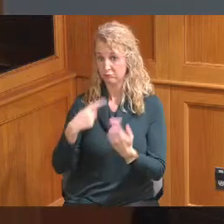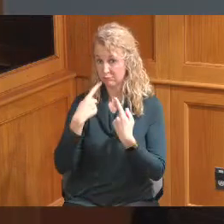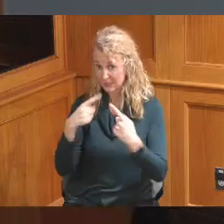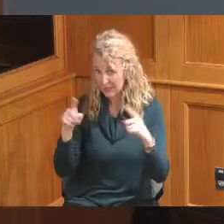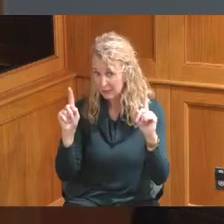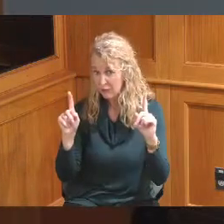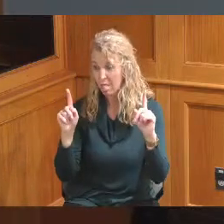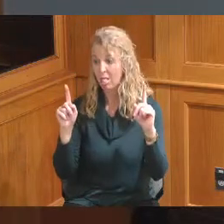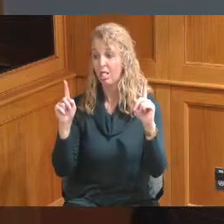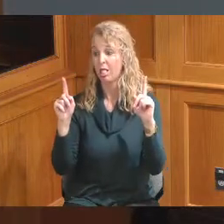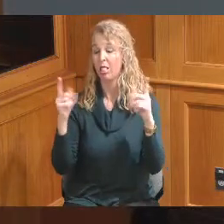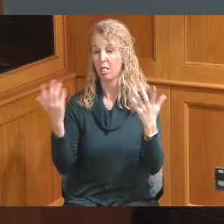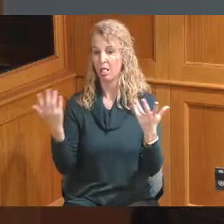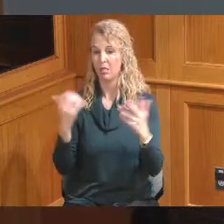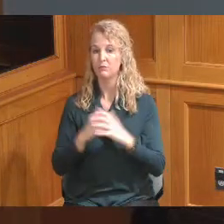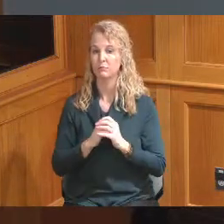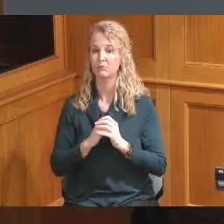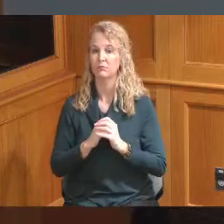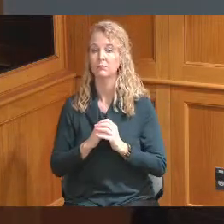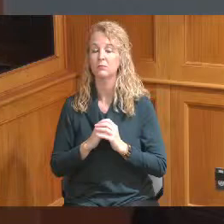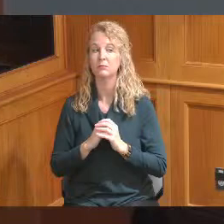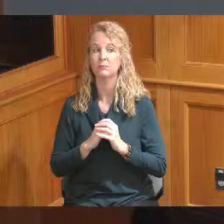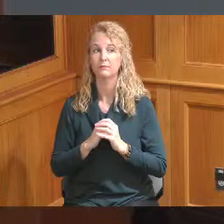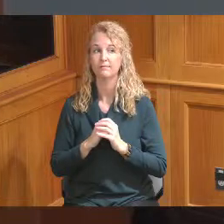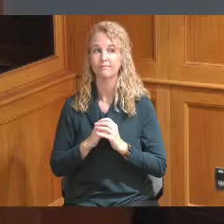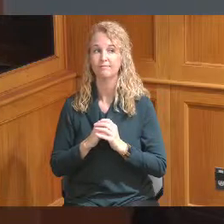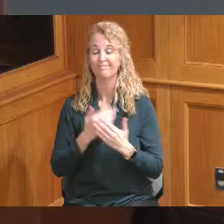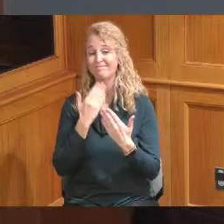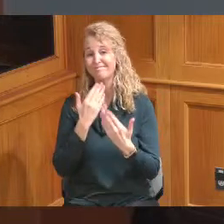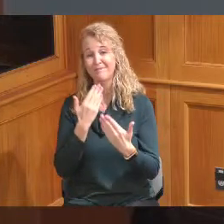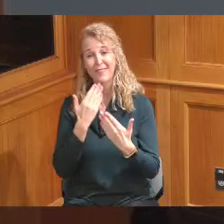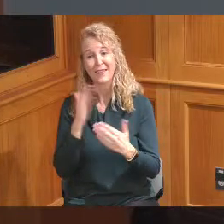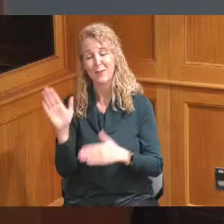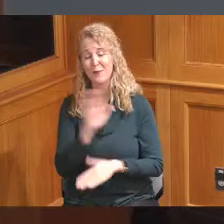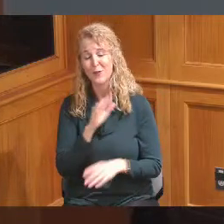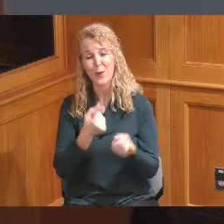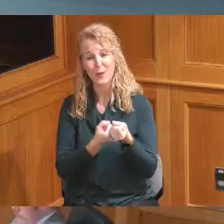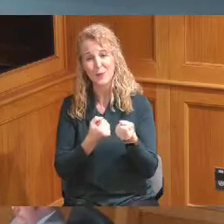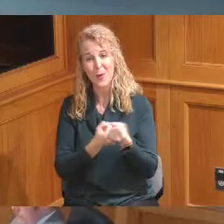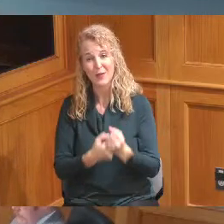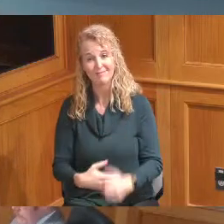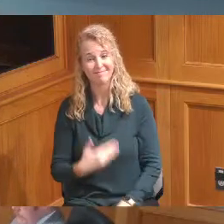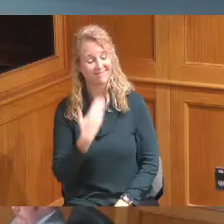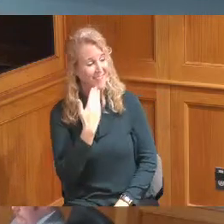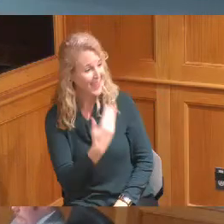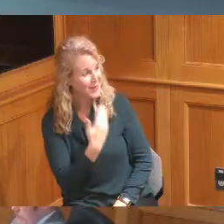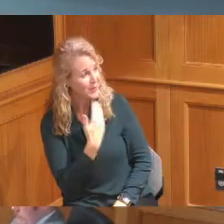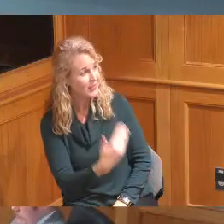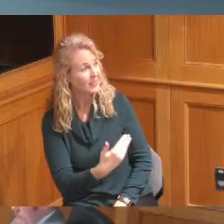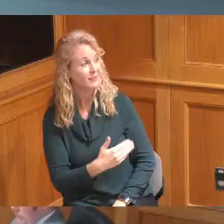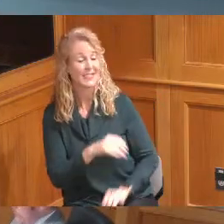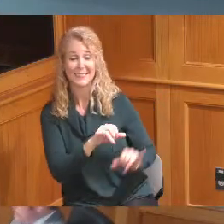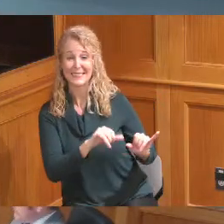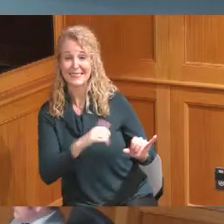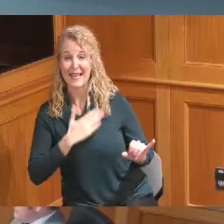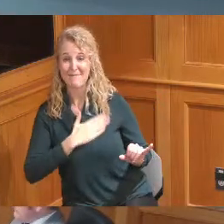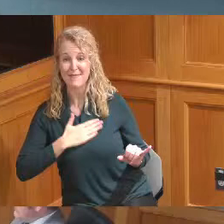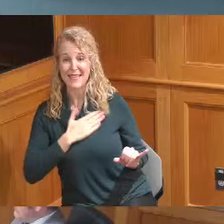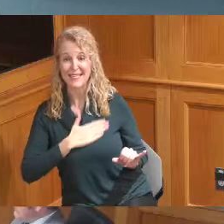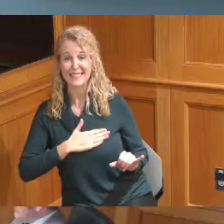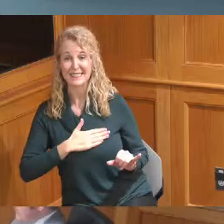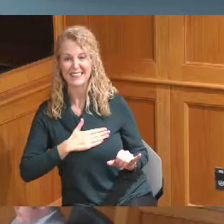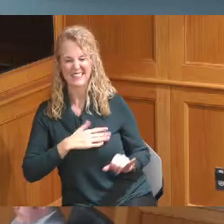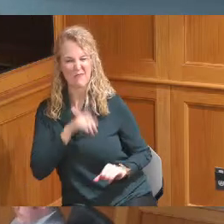on areas of improvement. And I thank you. Thank you. Thank you very much. Stay right there. There will probably be